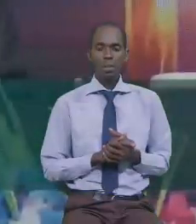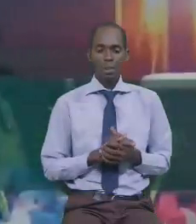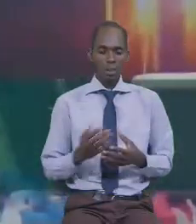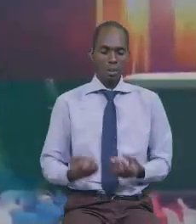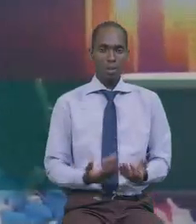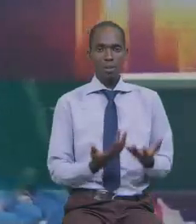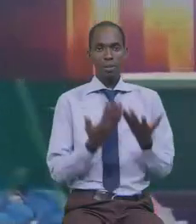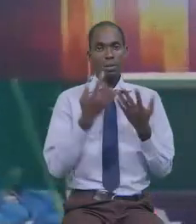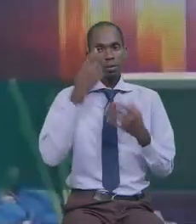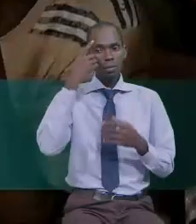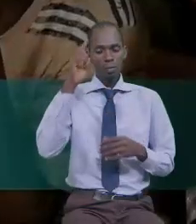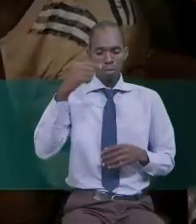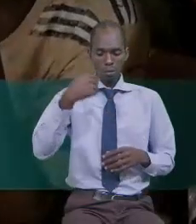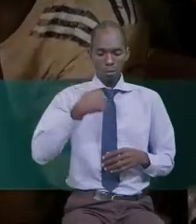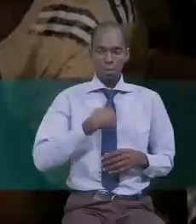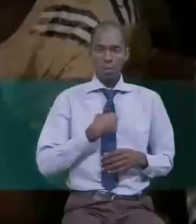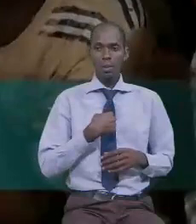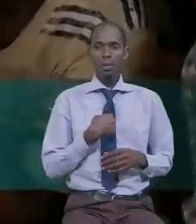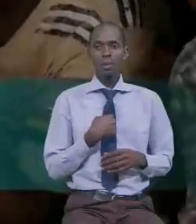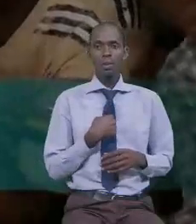Sacrificed for me.